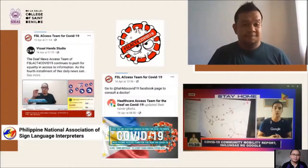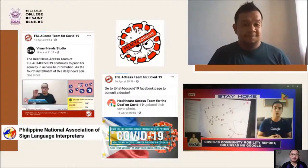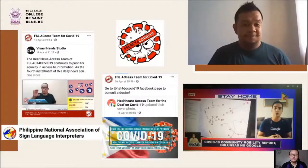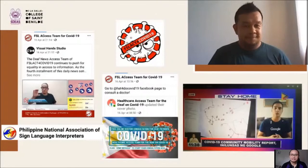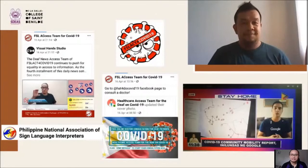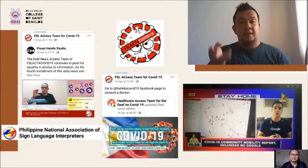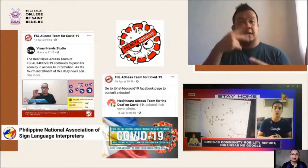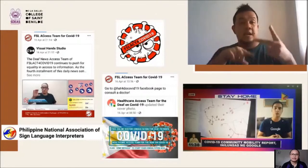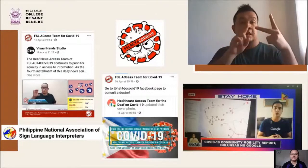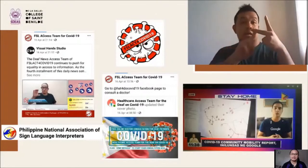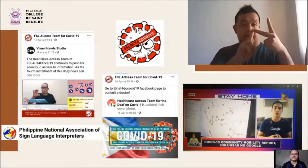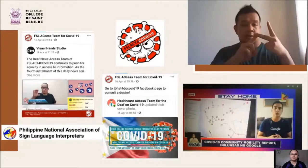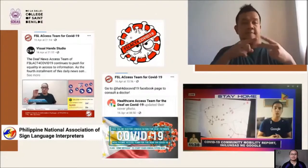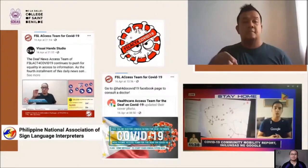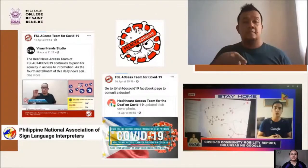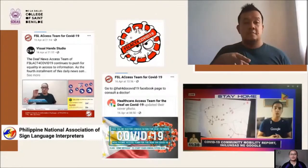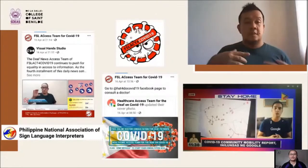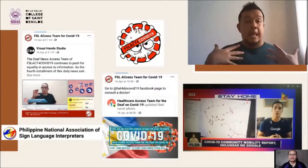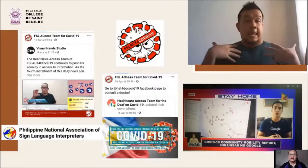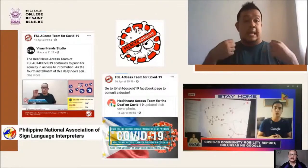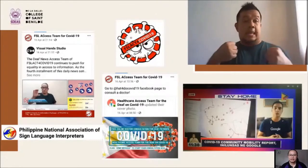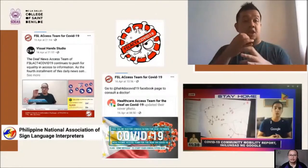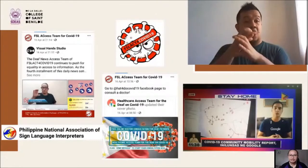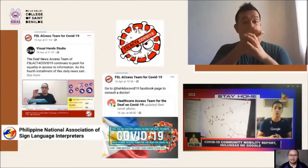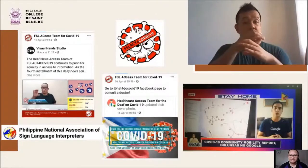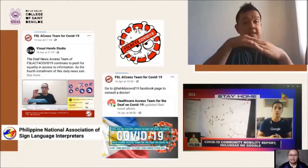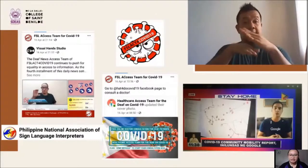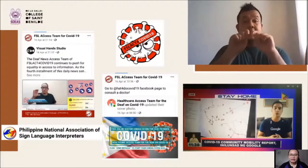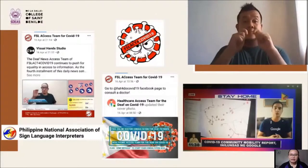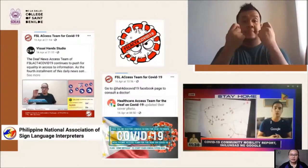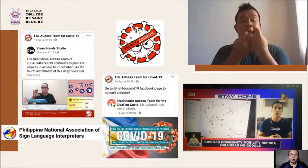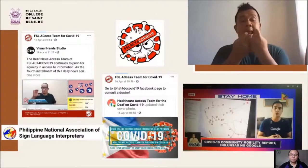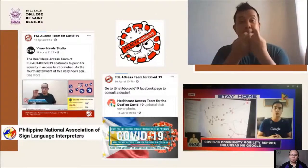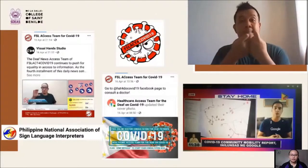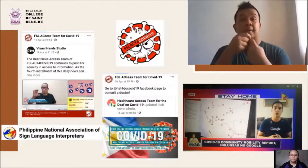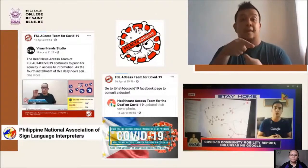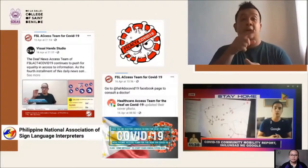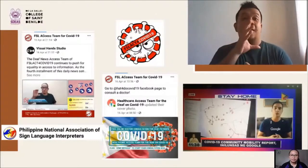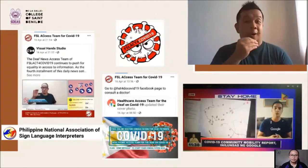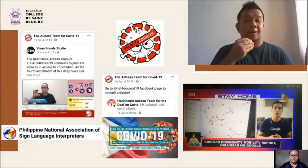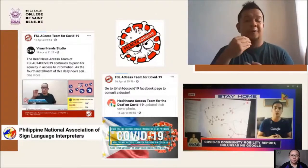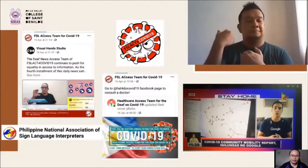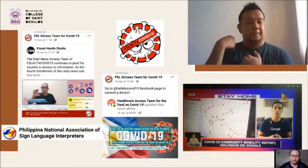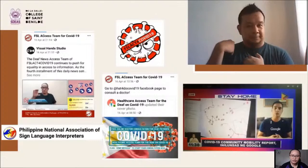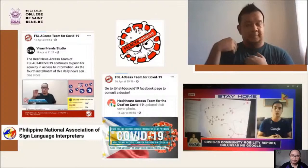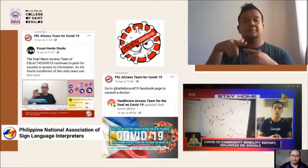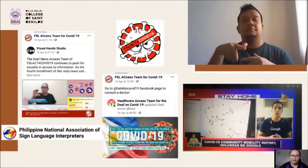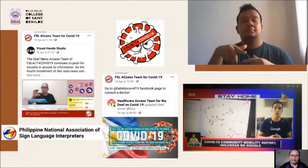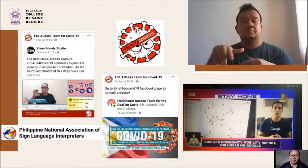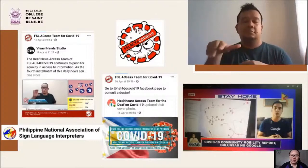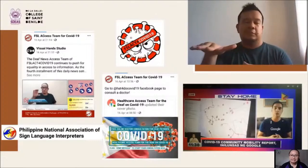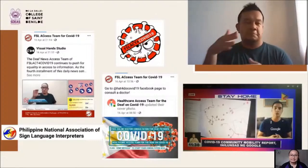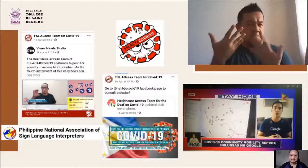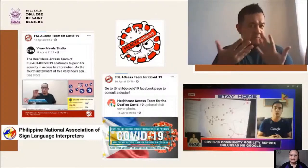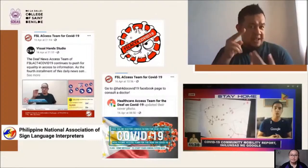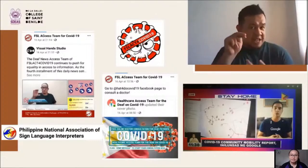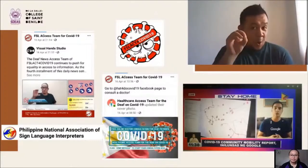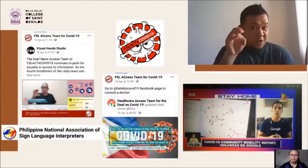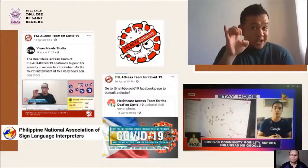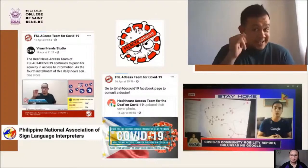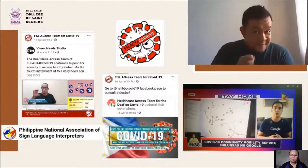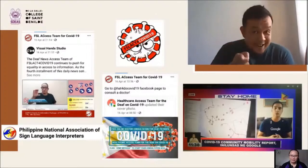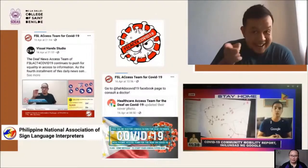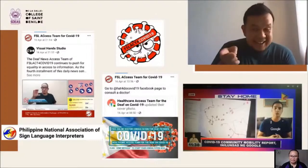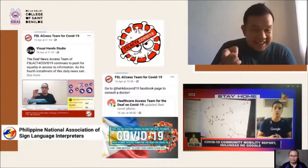also have the healthcare access team. Miss Noemi is also founder of this group. So, ang nangyayari, if deaf people